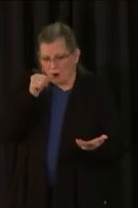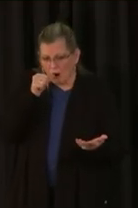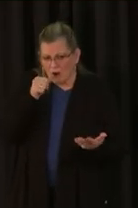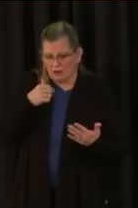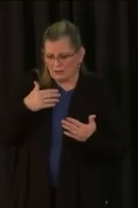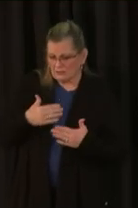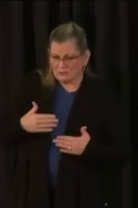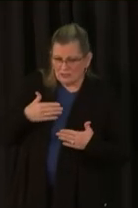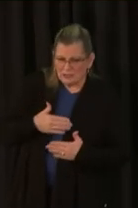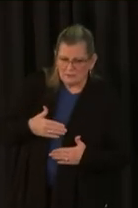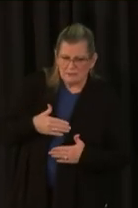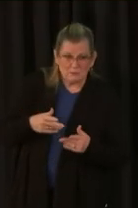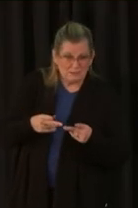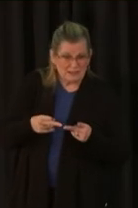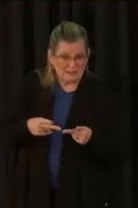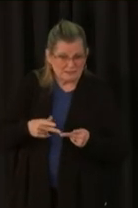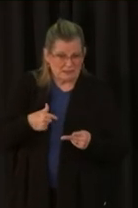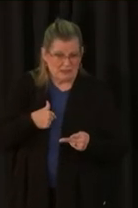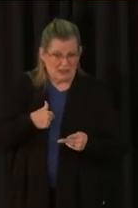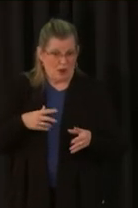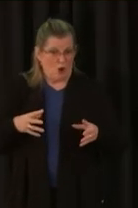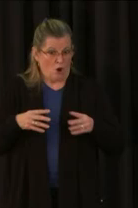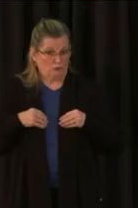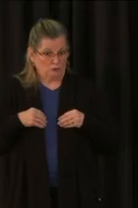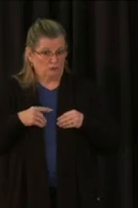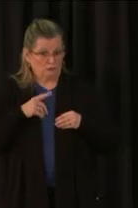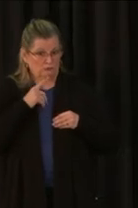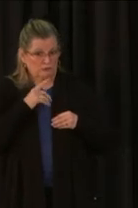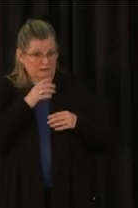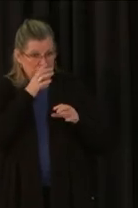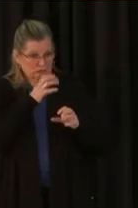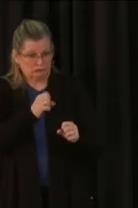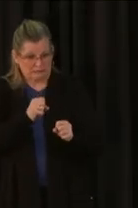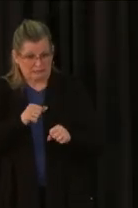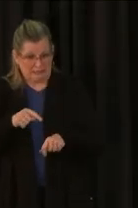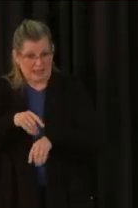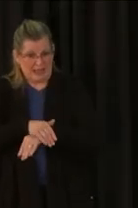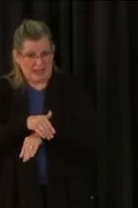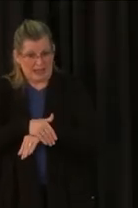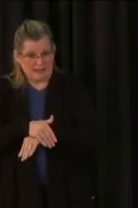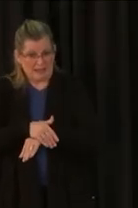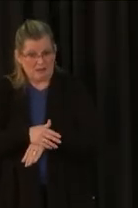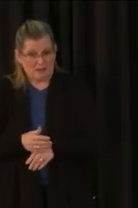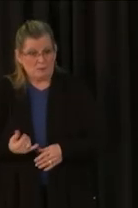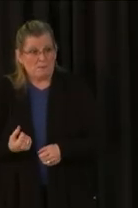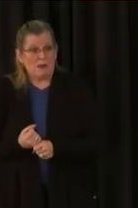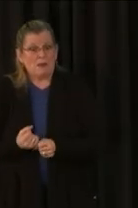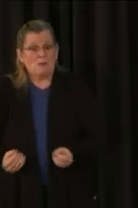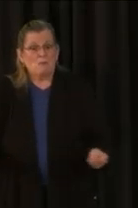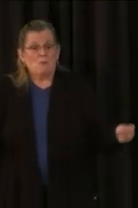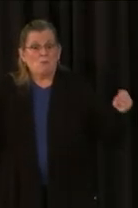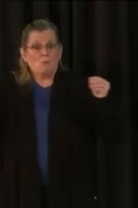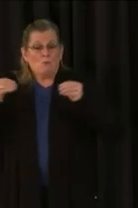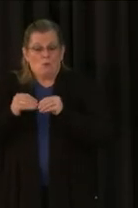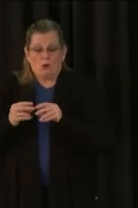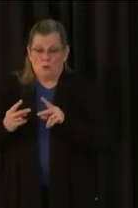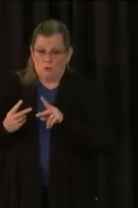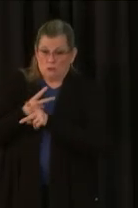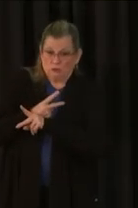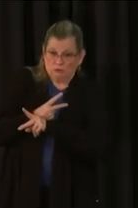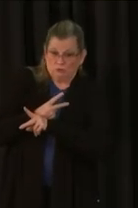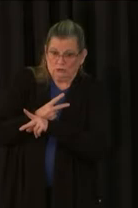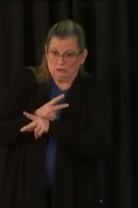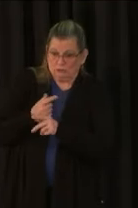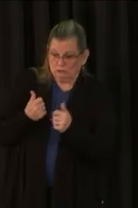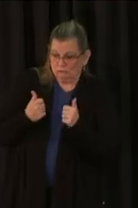venues, especially I own an entertainment venue, that means we are losing even more and more money than if we were to just